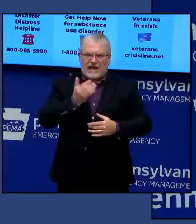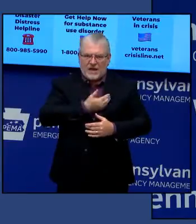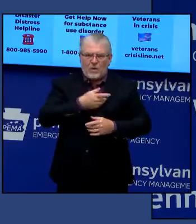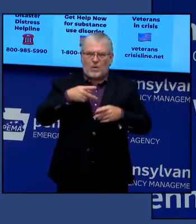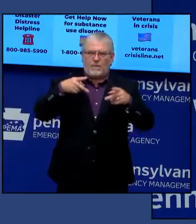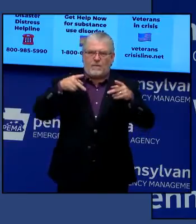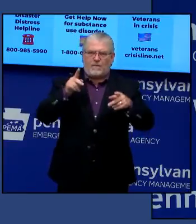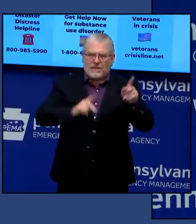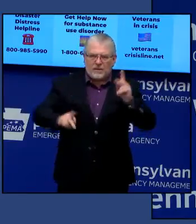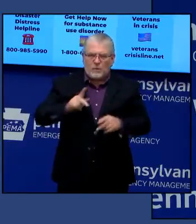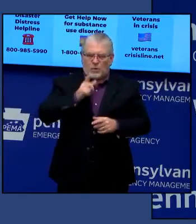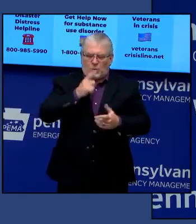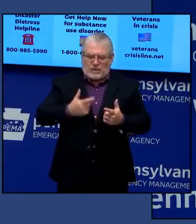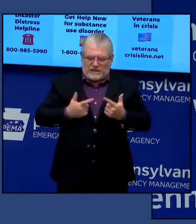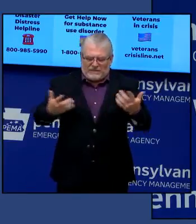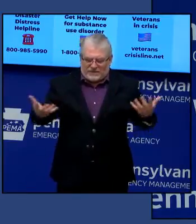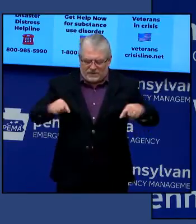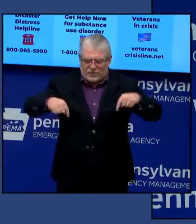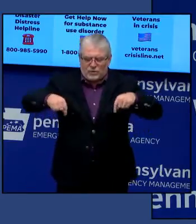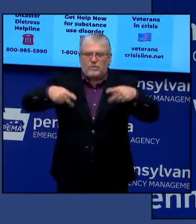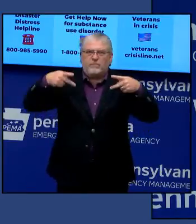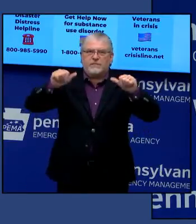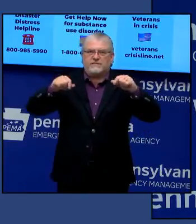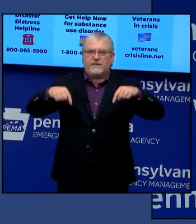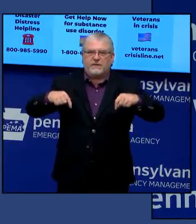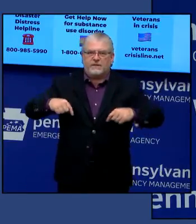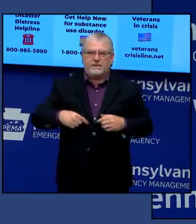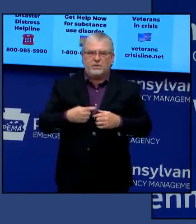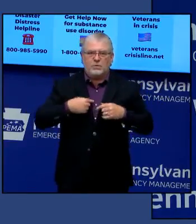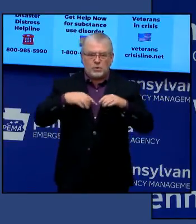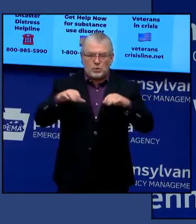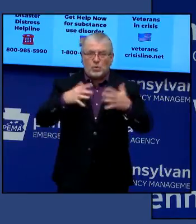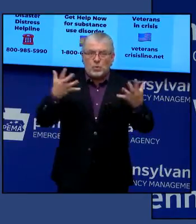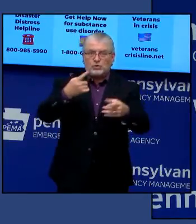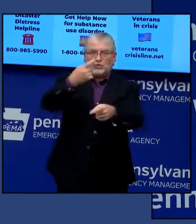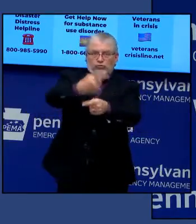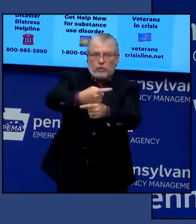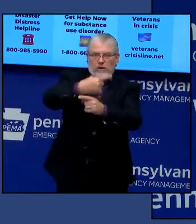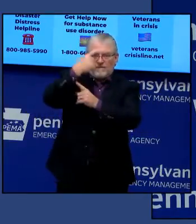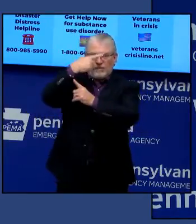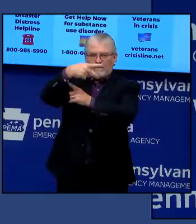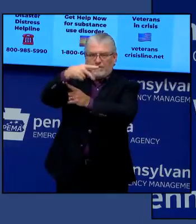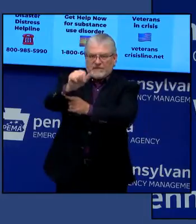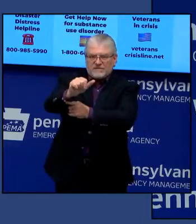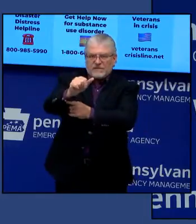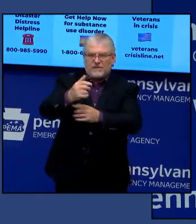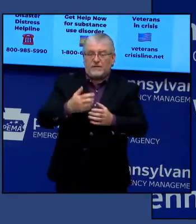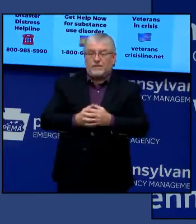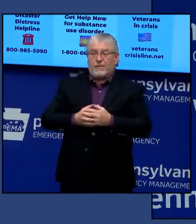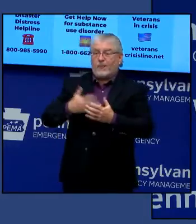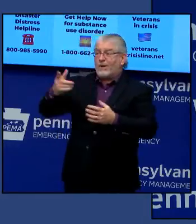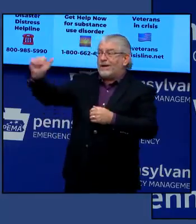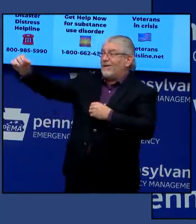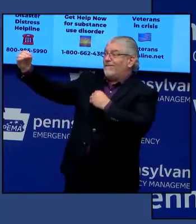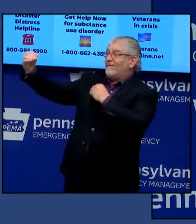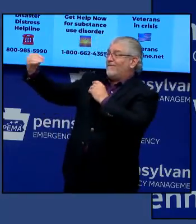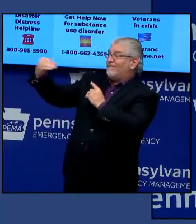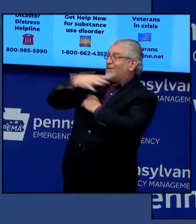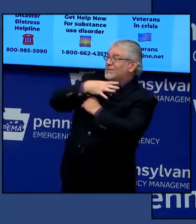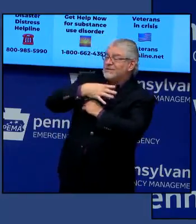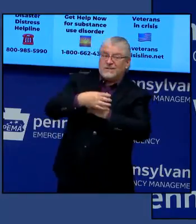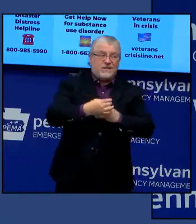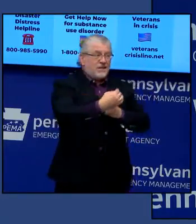do what's right for Pennsylvania, and then we'll deal in, with other impacts from the United States as we go. This question